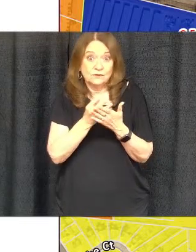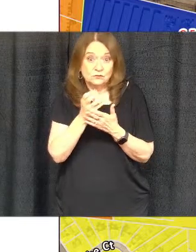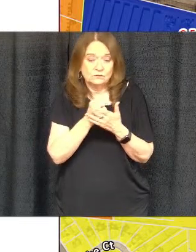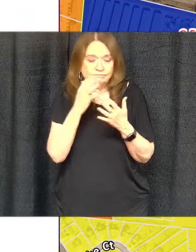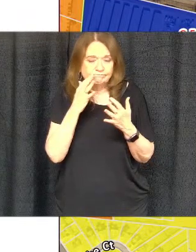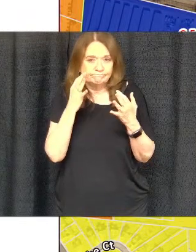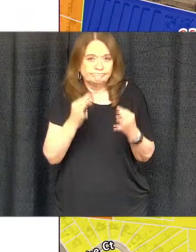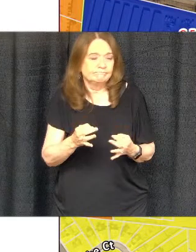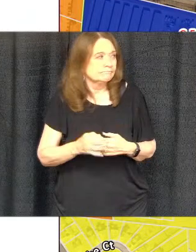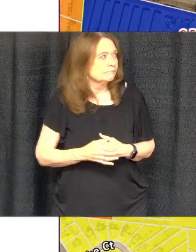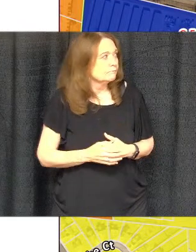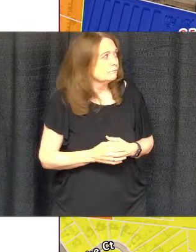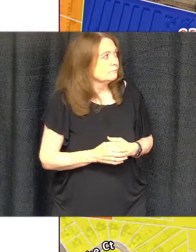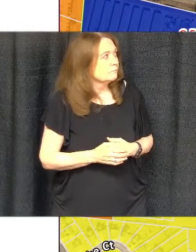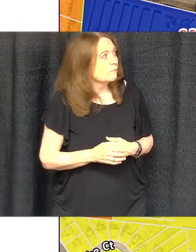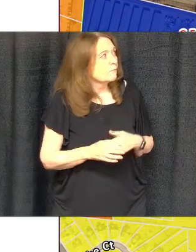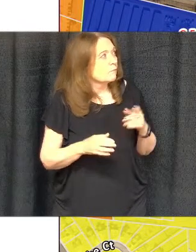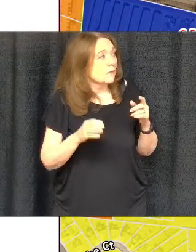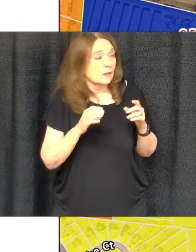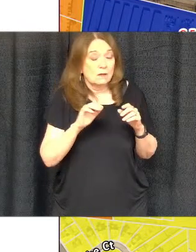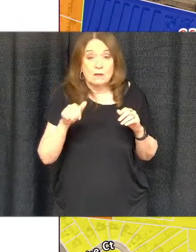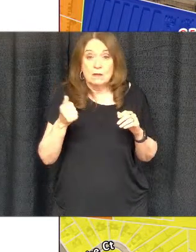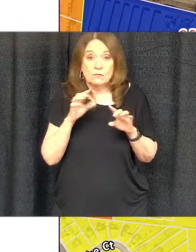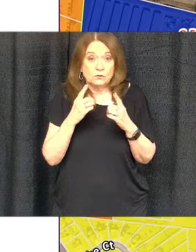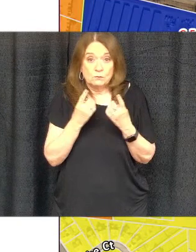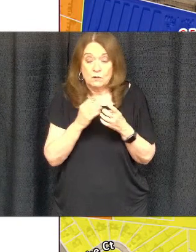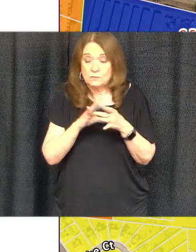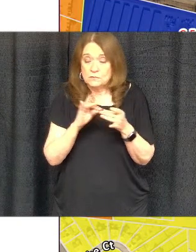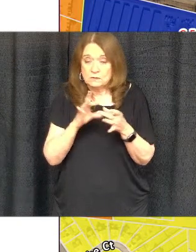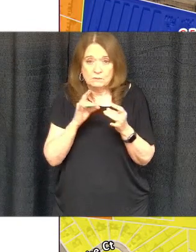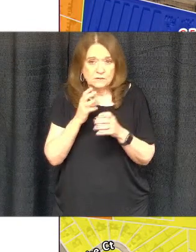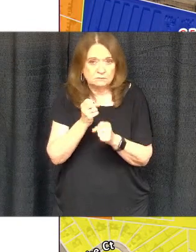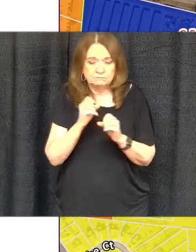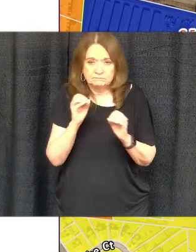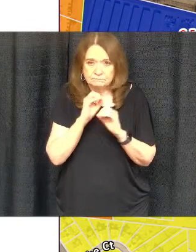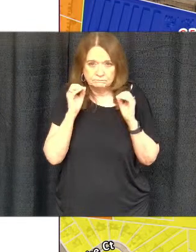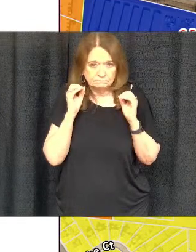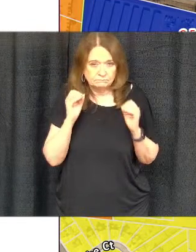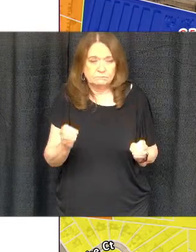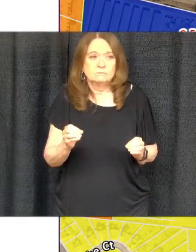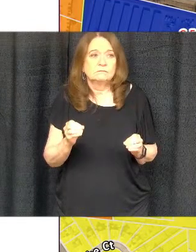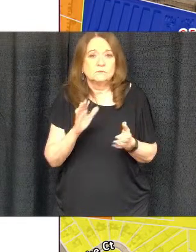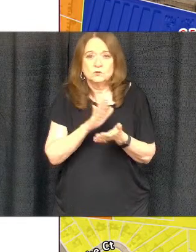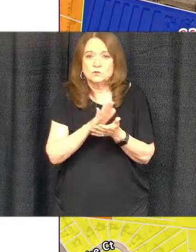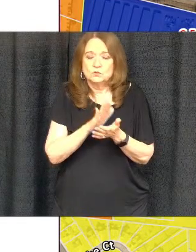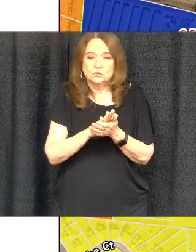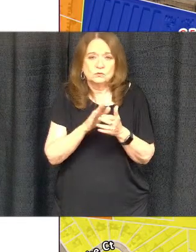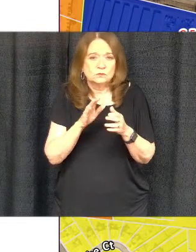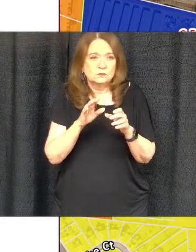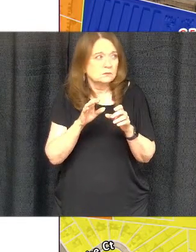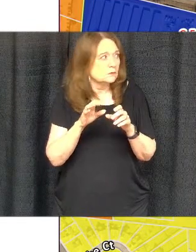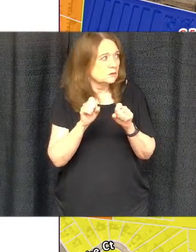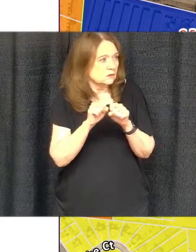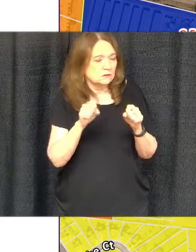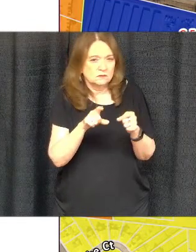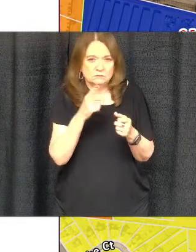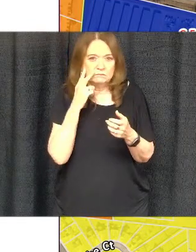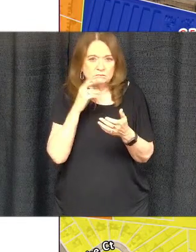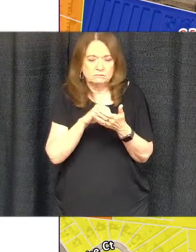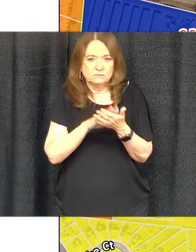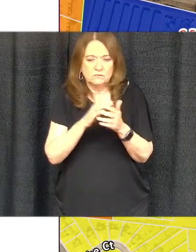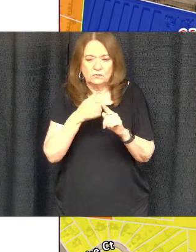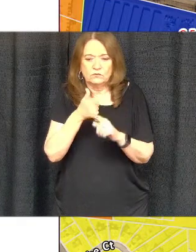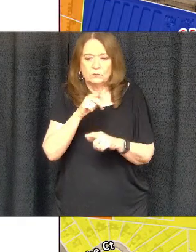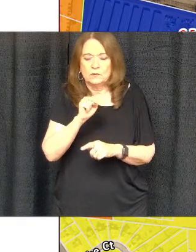that also. No other departments or comments received, and you see the comments of the school system listed for Glen Ellen